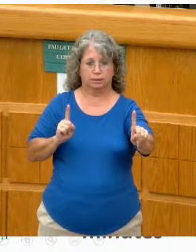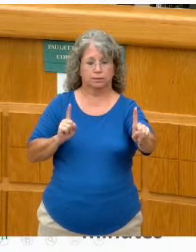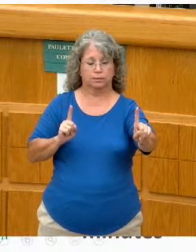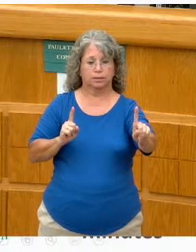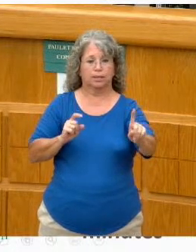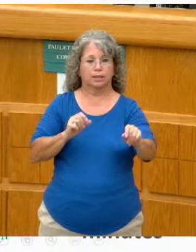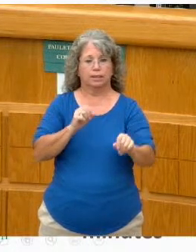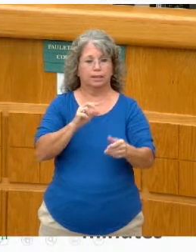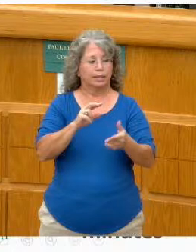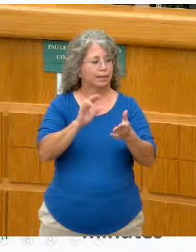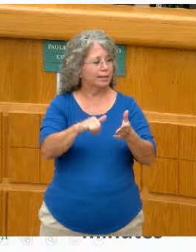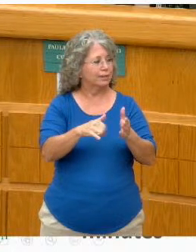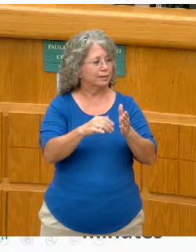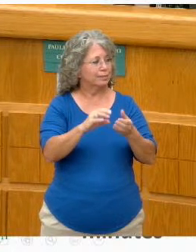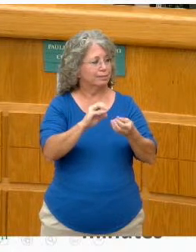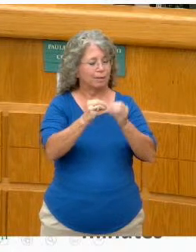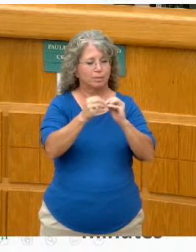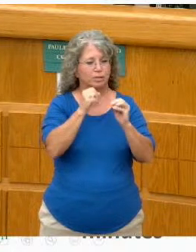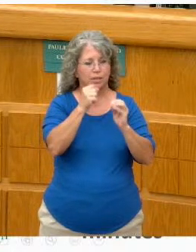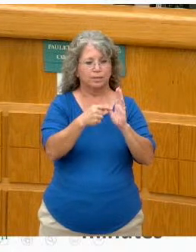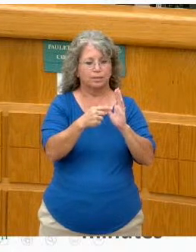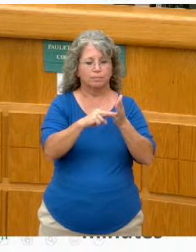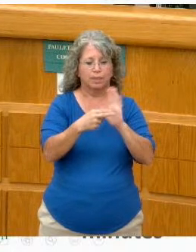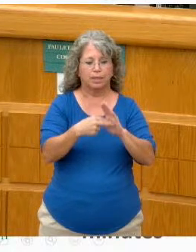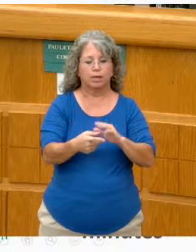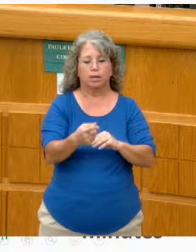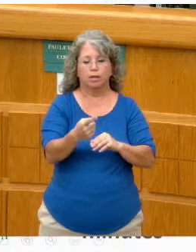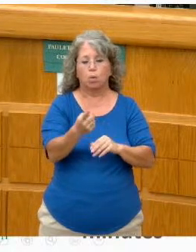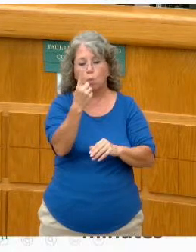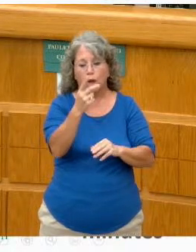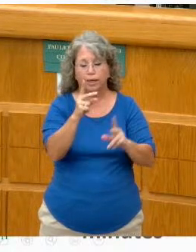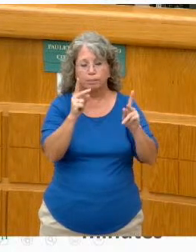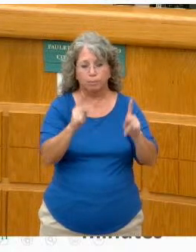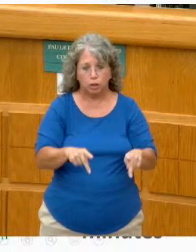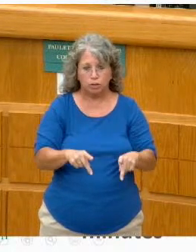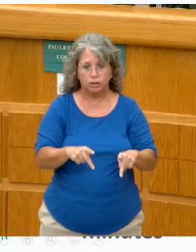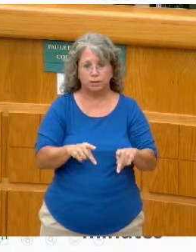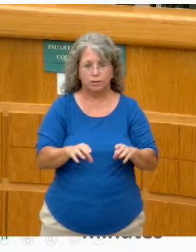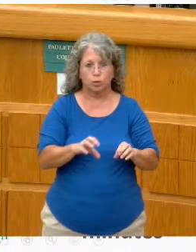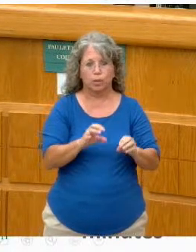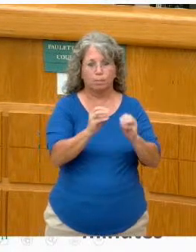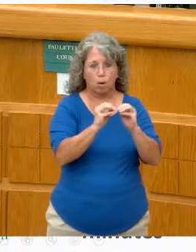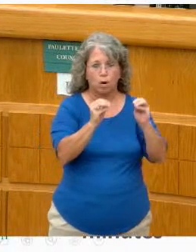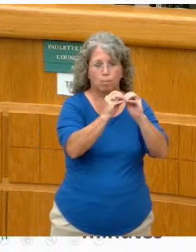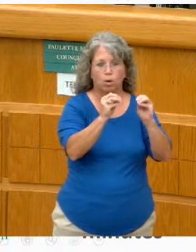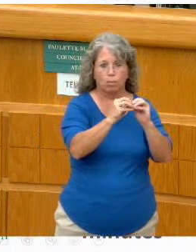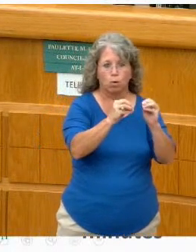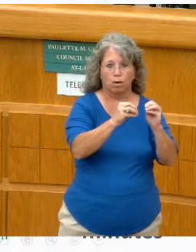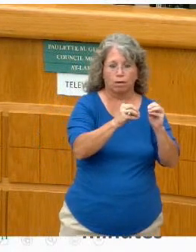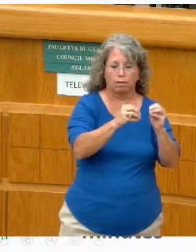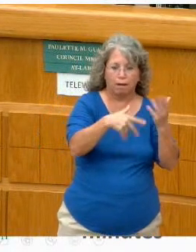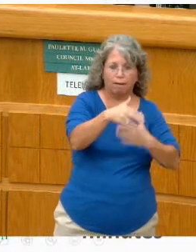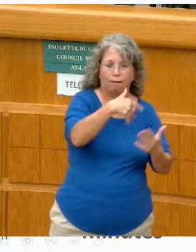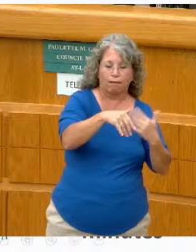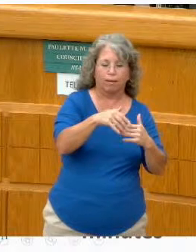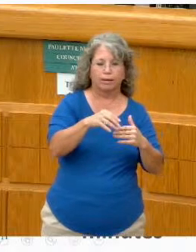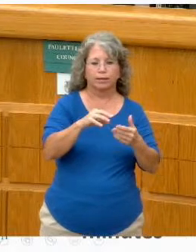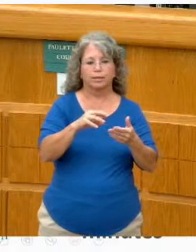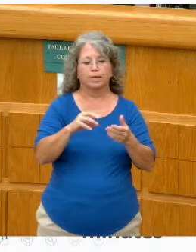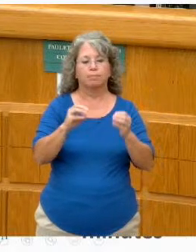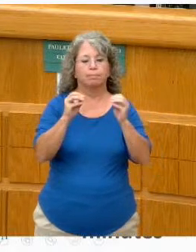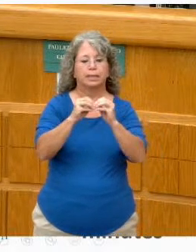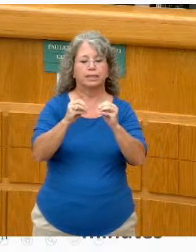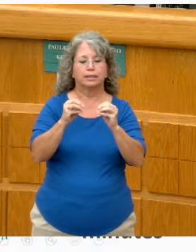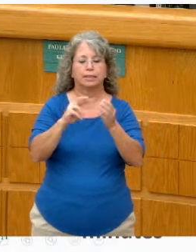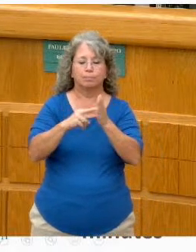more, there's just more people doing it. That could be an explanation for why this is rising, and yet we don't necessarily see an